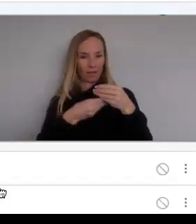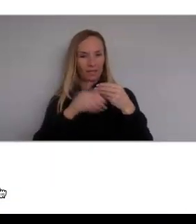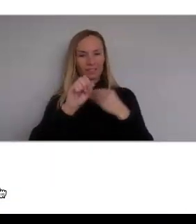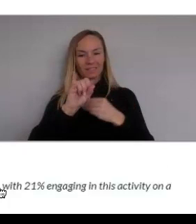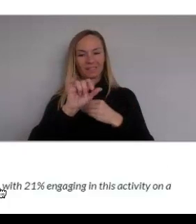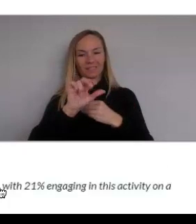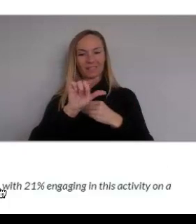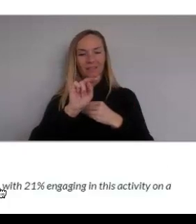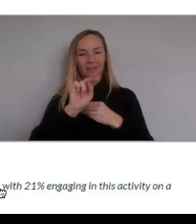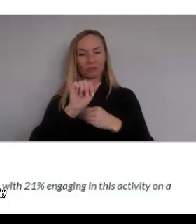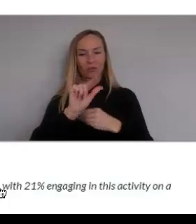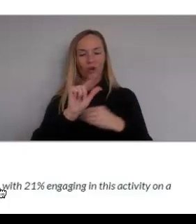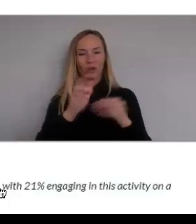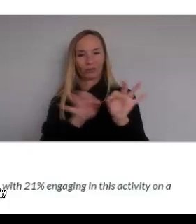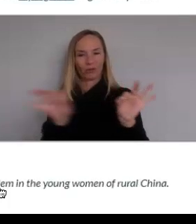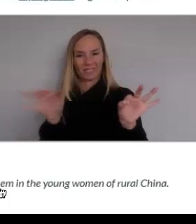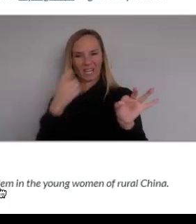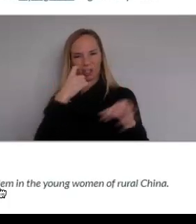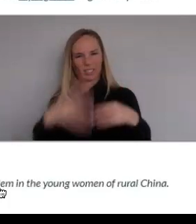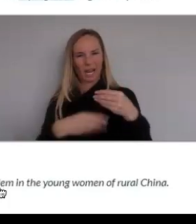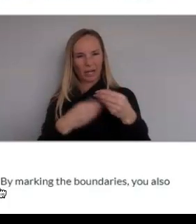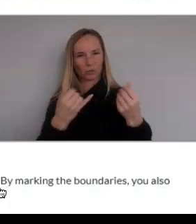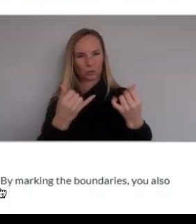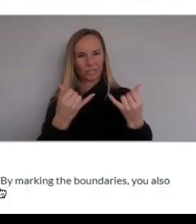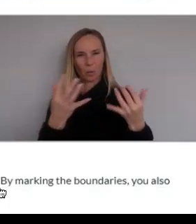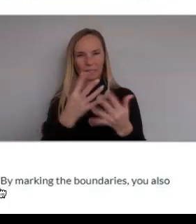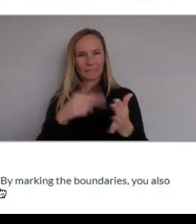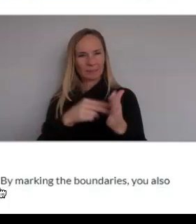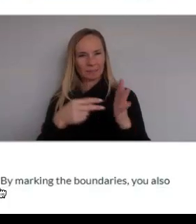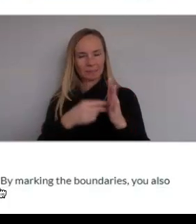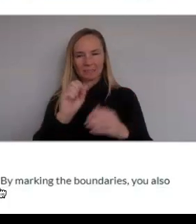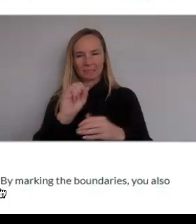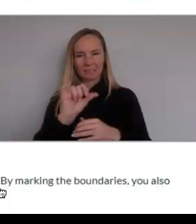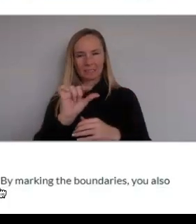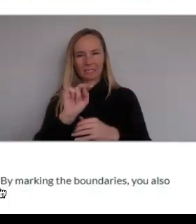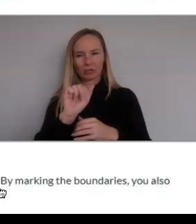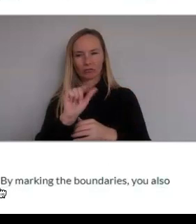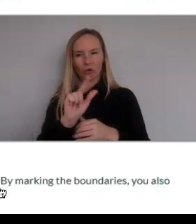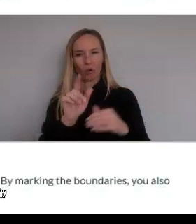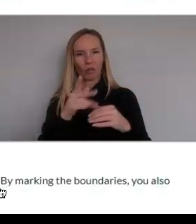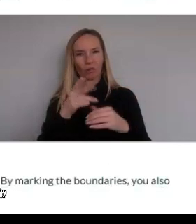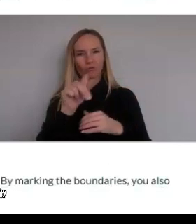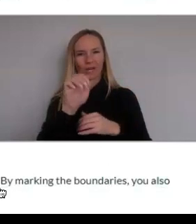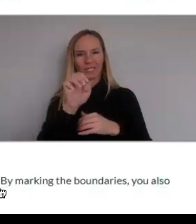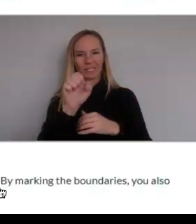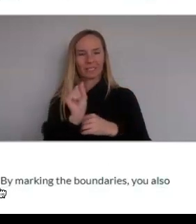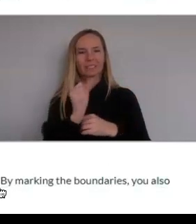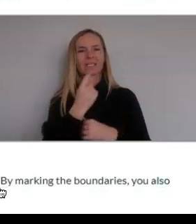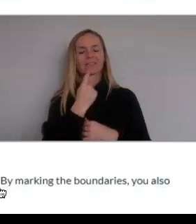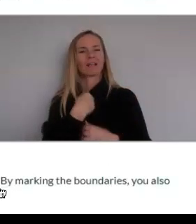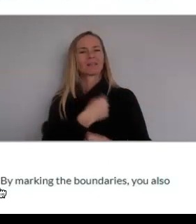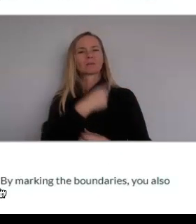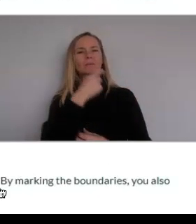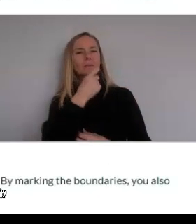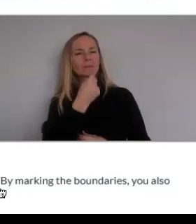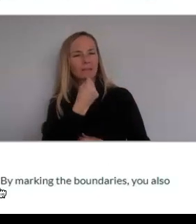signal phrases. I just added this today. What are signal phrases? Signal phrases tell us who said